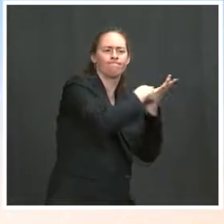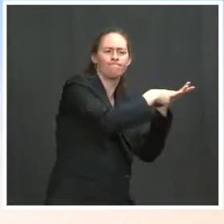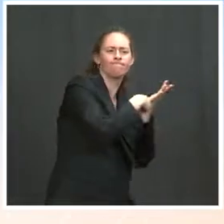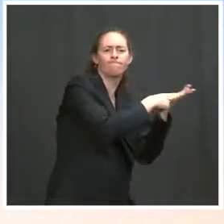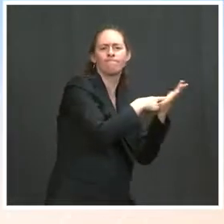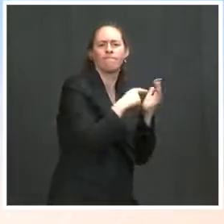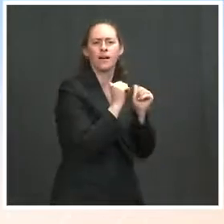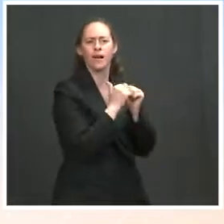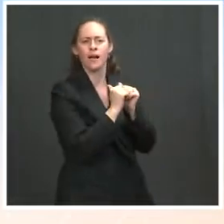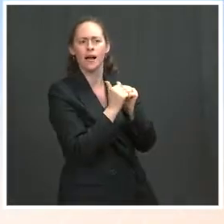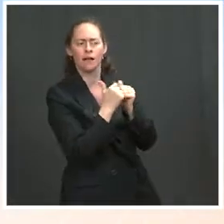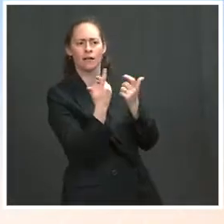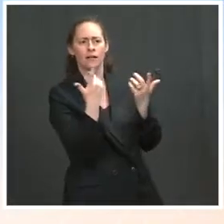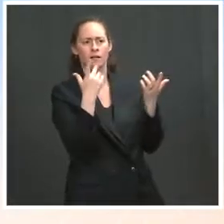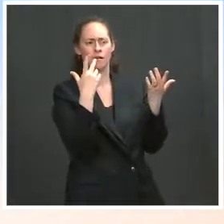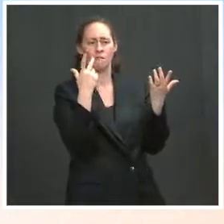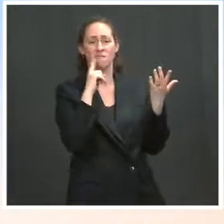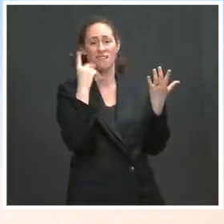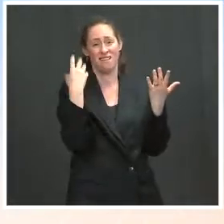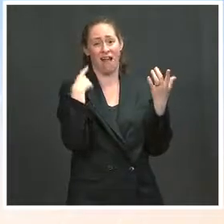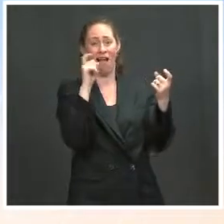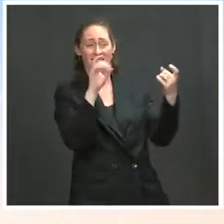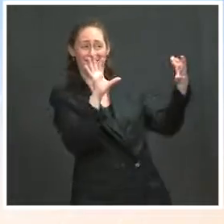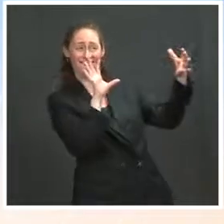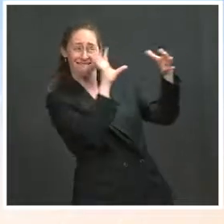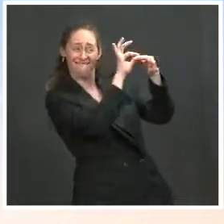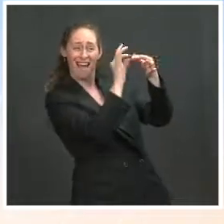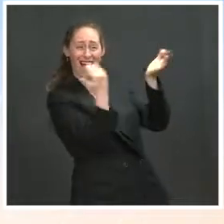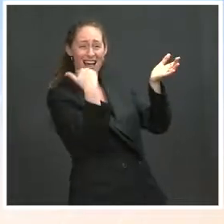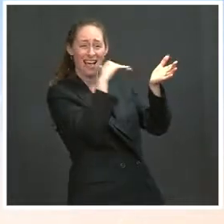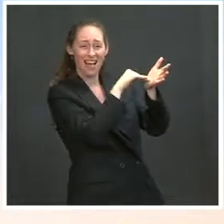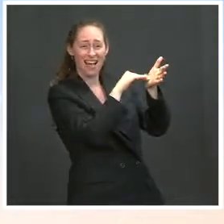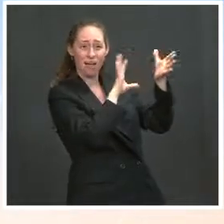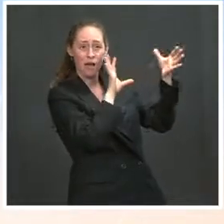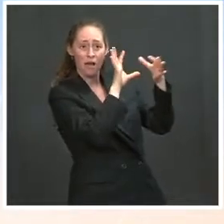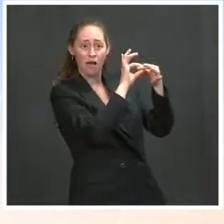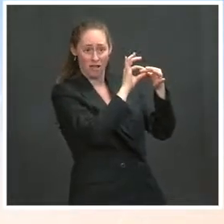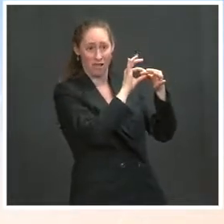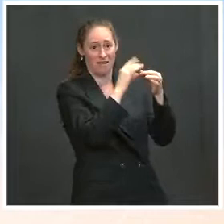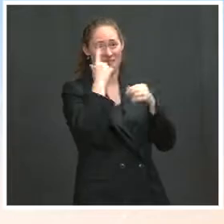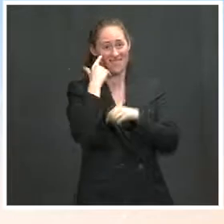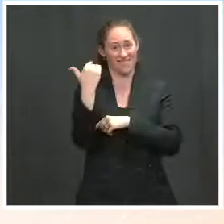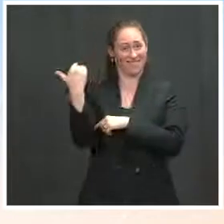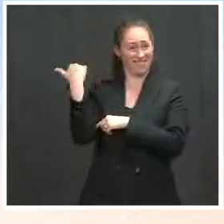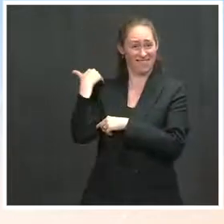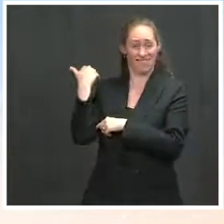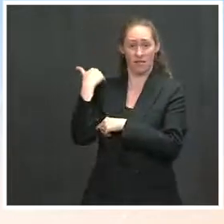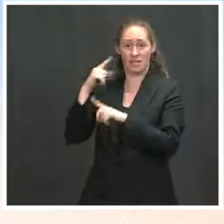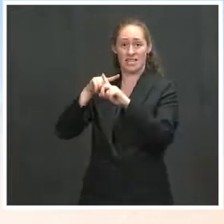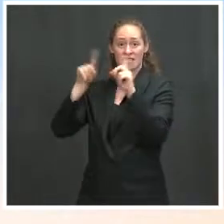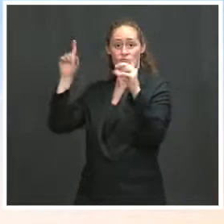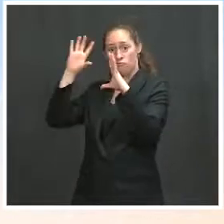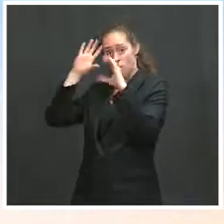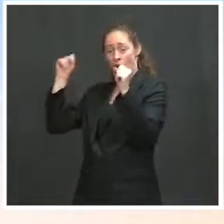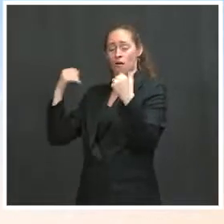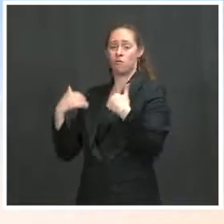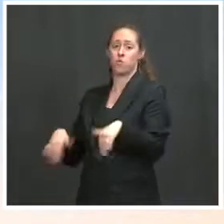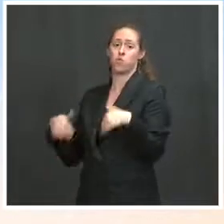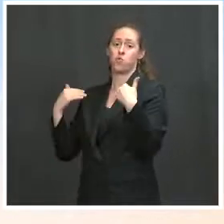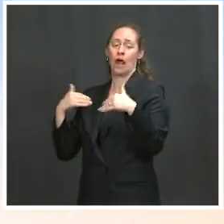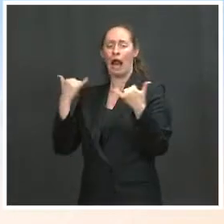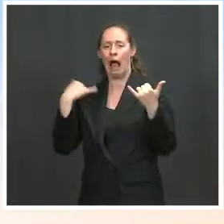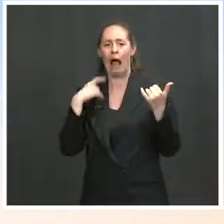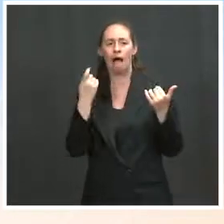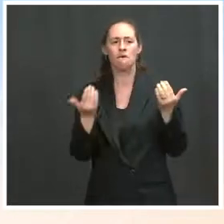well, especially after the last couple of years, and so this is going to be a process.